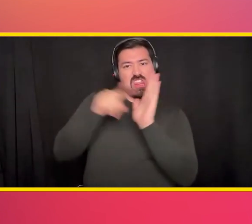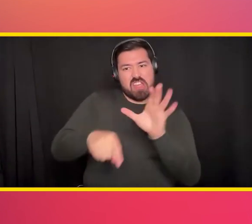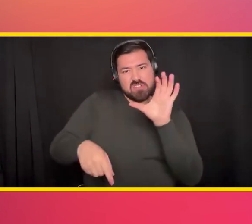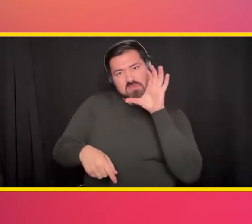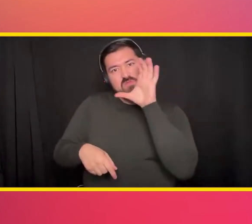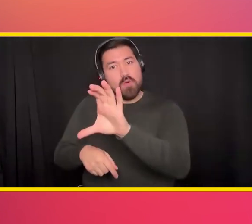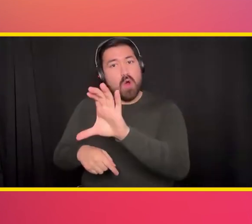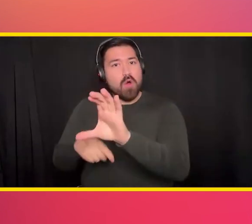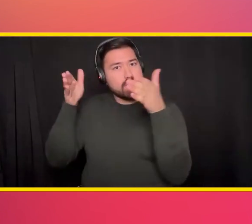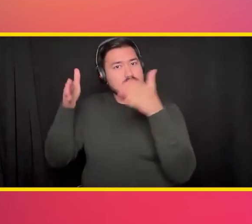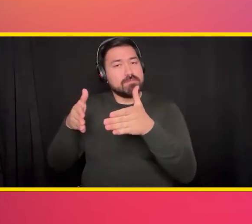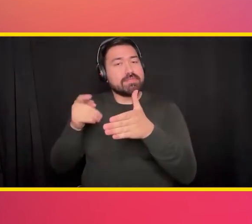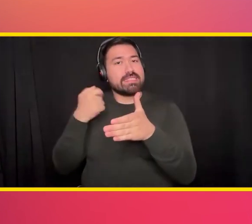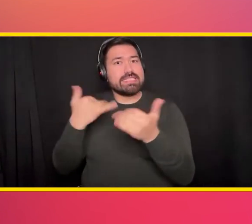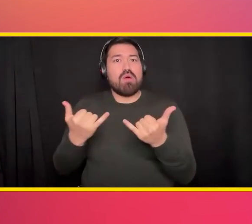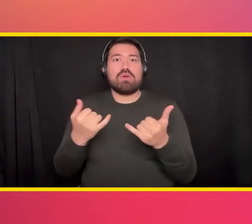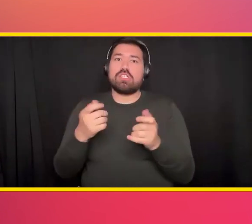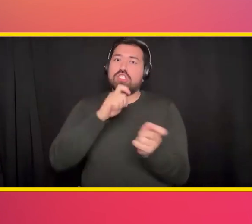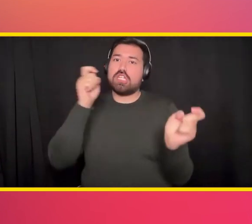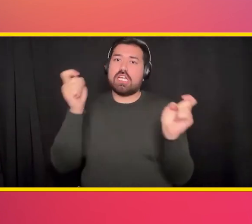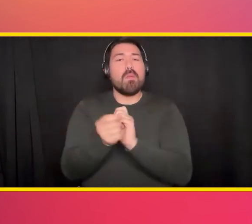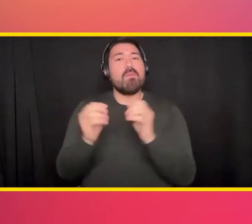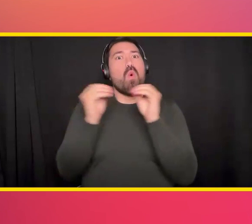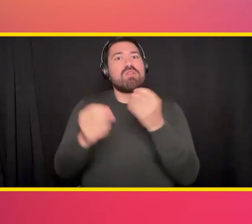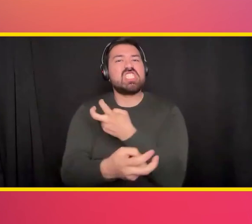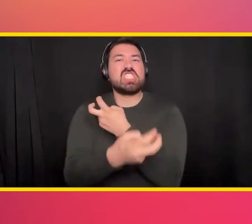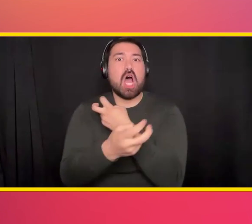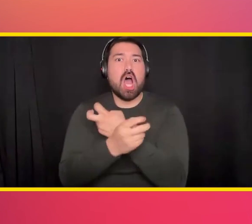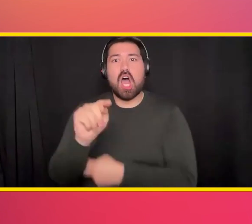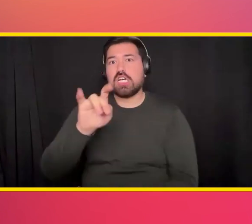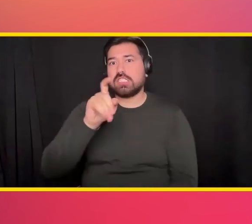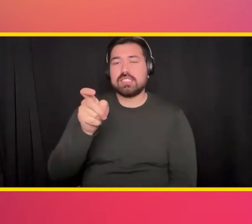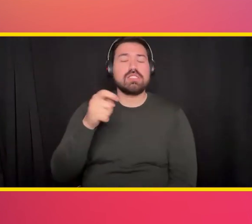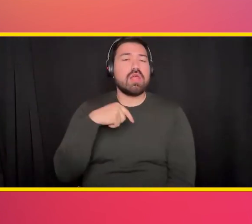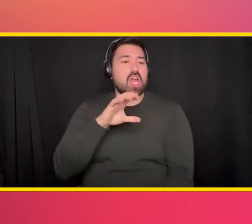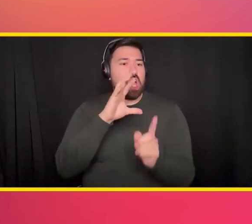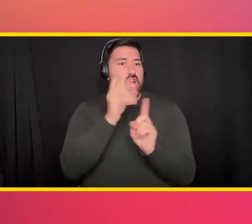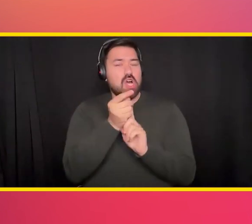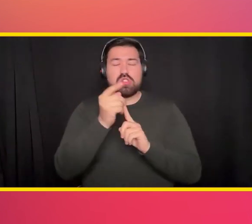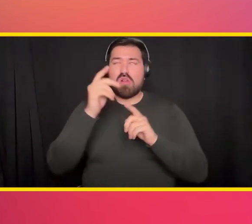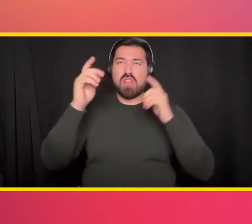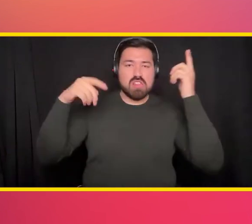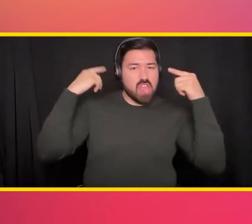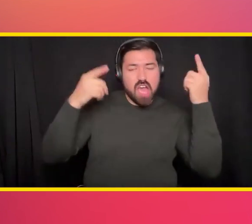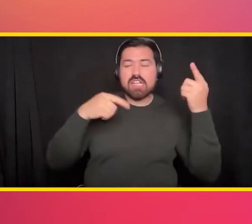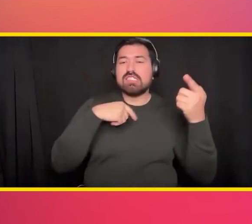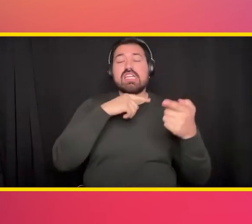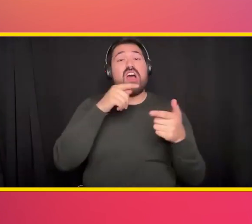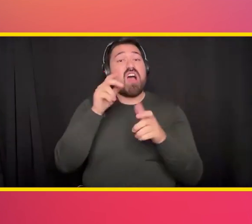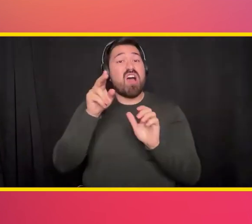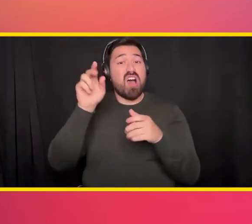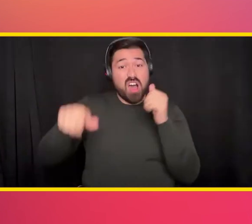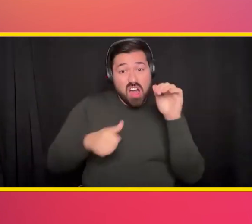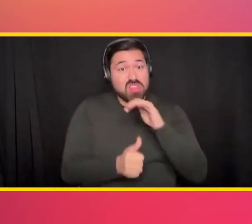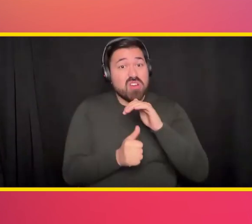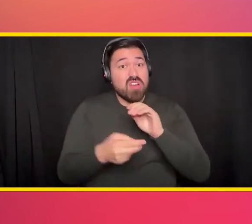will eventually turn it toxic as we put all of the various cultural insanities under that brand